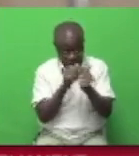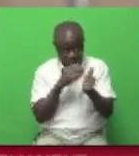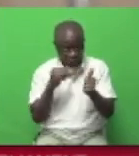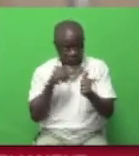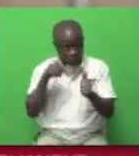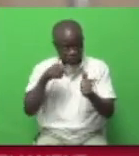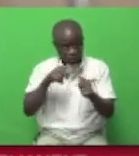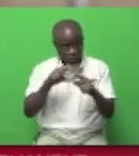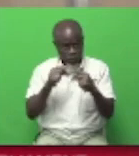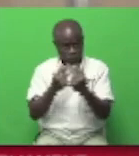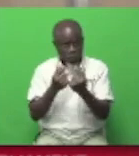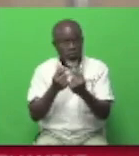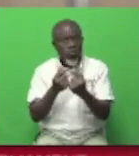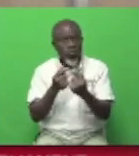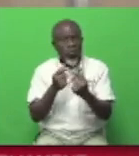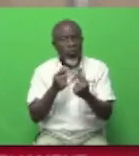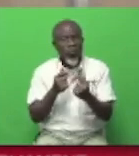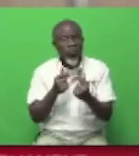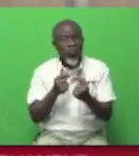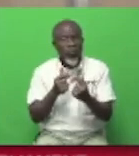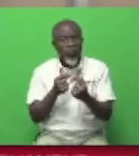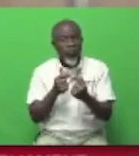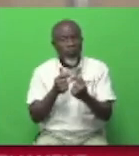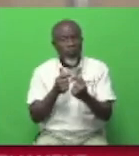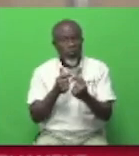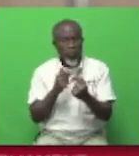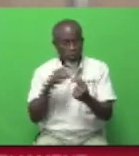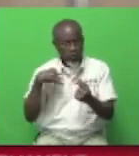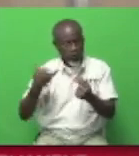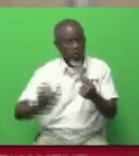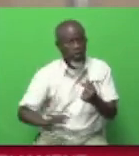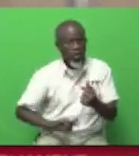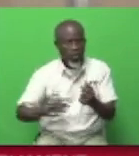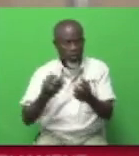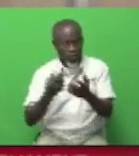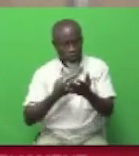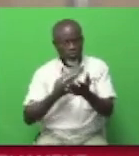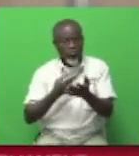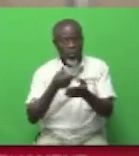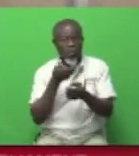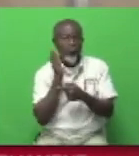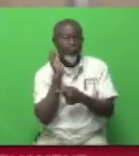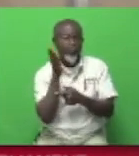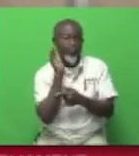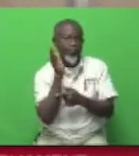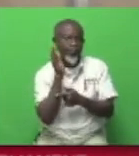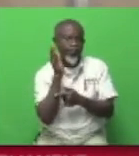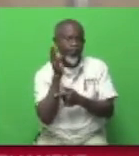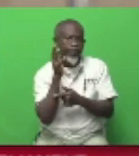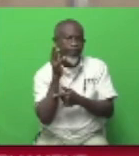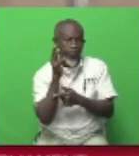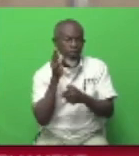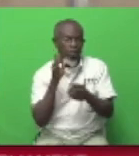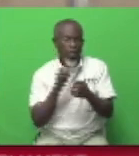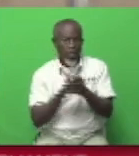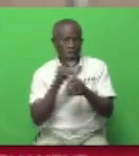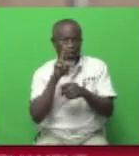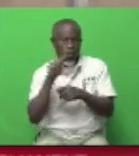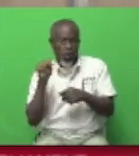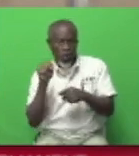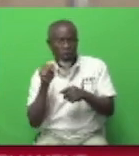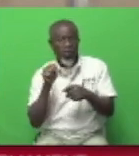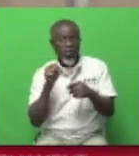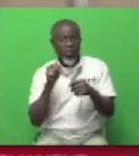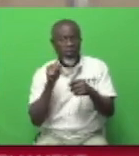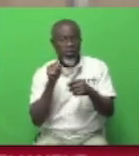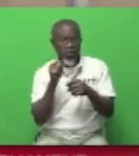unit, just about 6 days ago, would have partnered, were invited, sorry, to speak at a model UN, United Nations